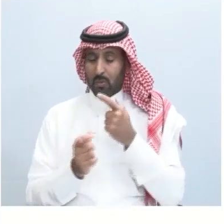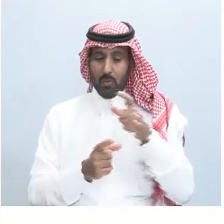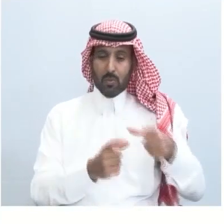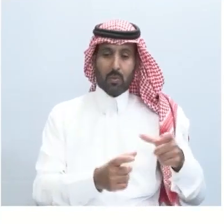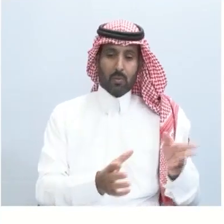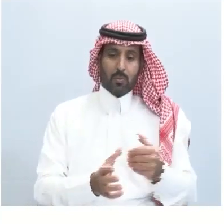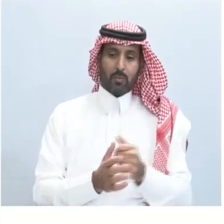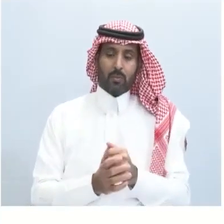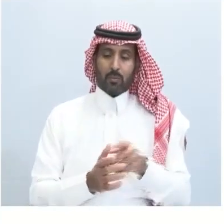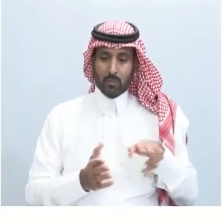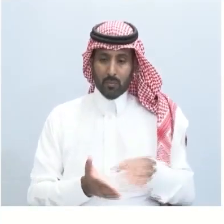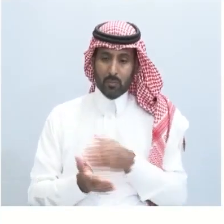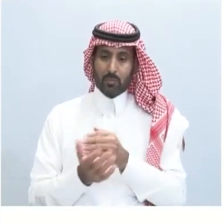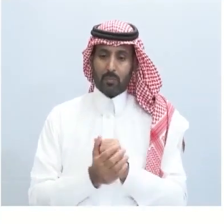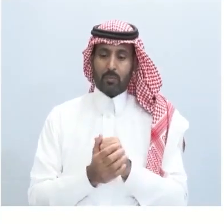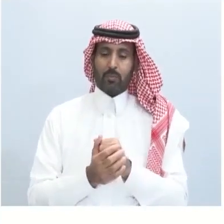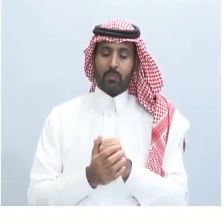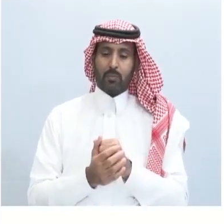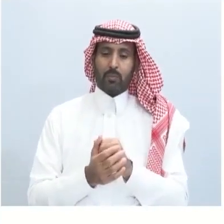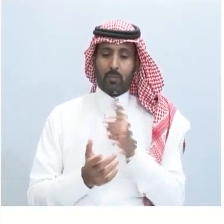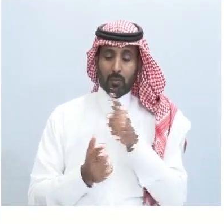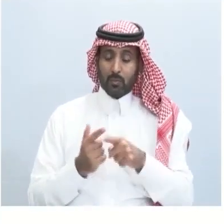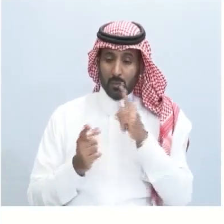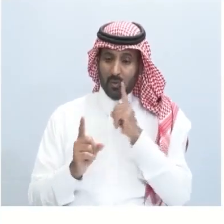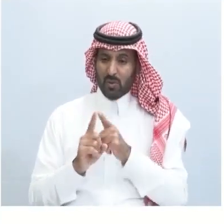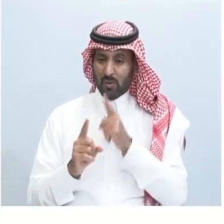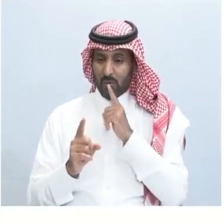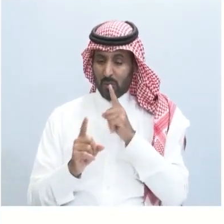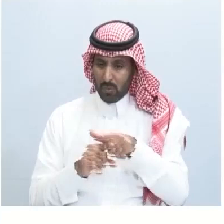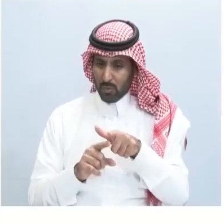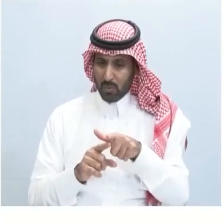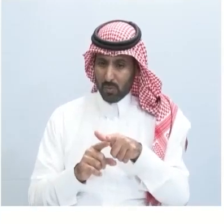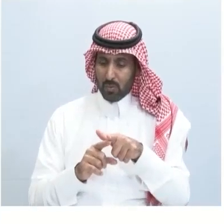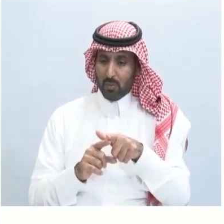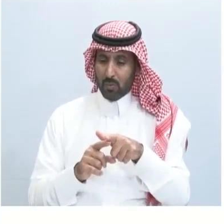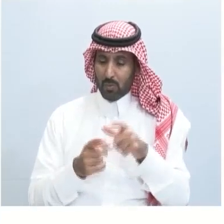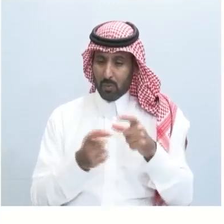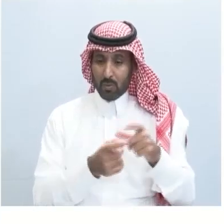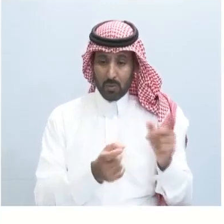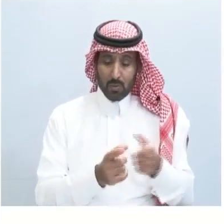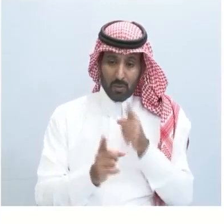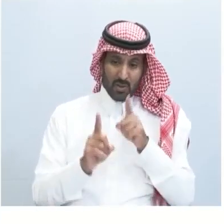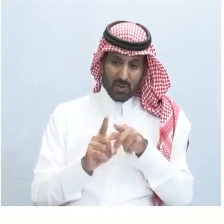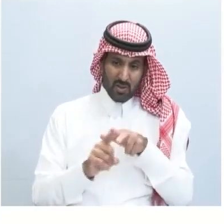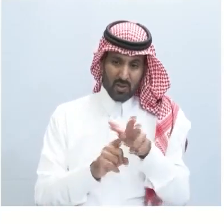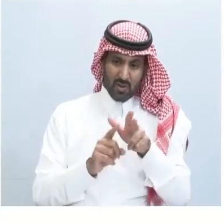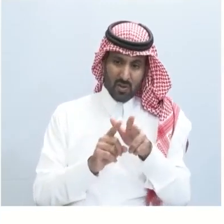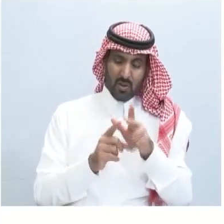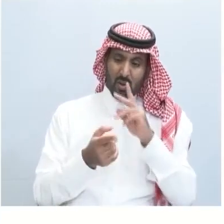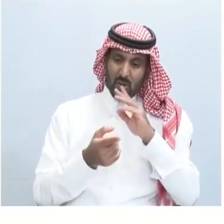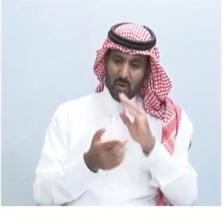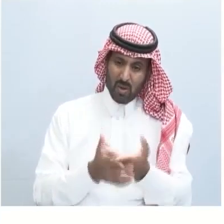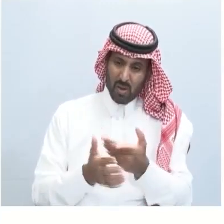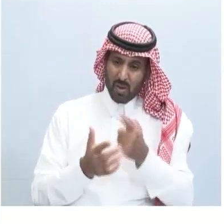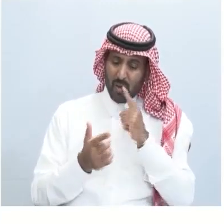that an official drops to the ice. If an offensive player interferes with a goaltender's defense, he is given a penalty and sent